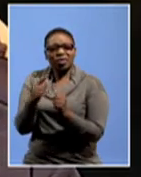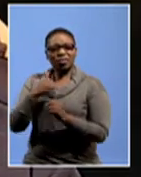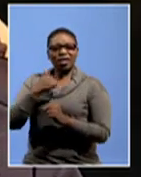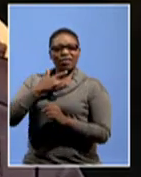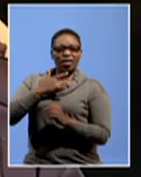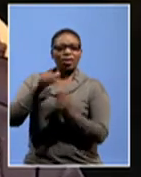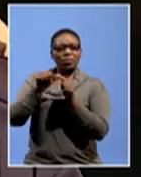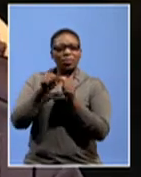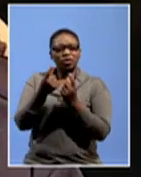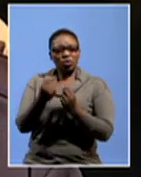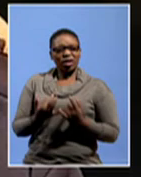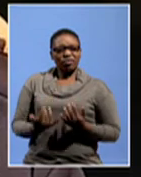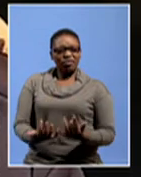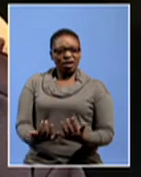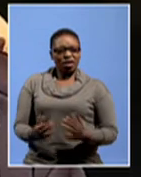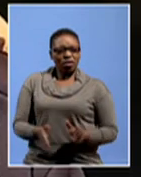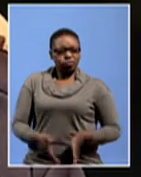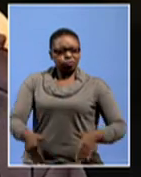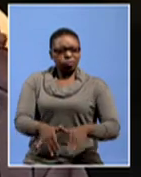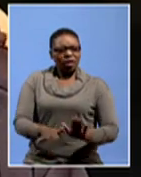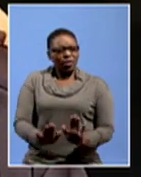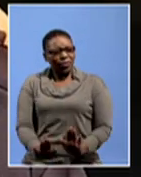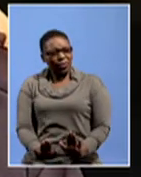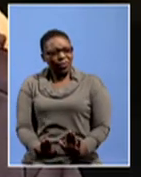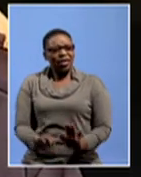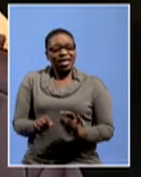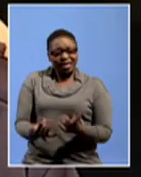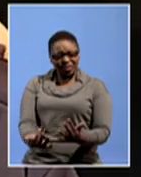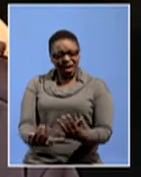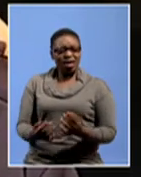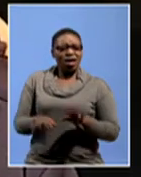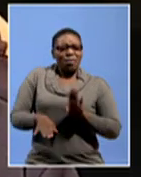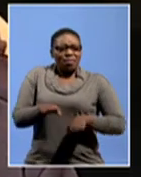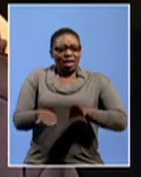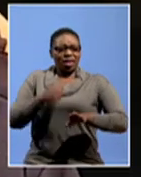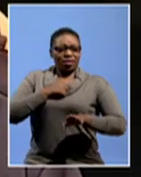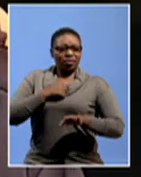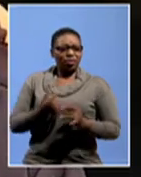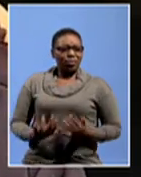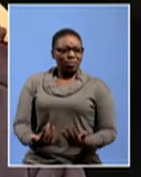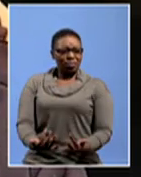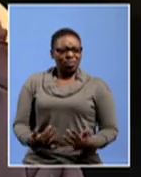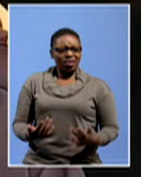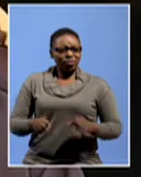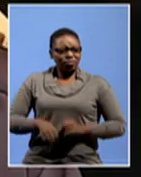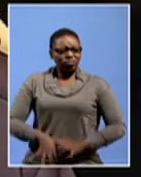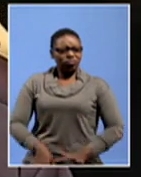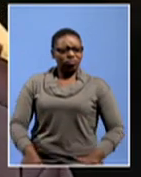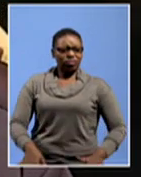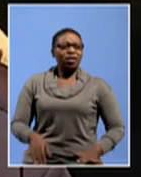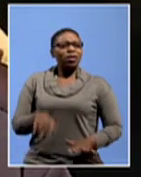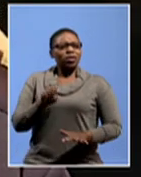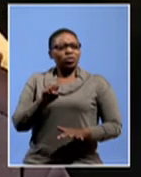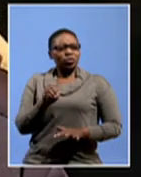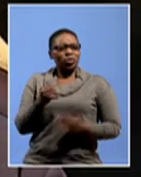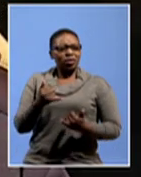maak vuurtjie, groot vuurtjie maar. In the meantime toe ek my ontmoet, dus my bene